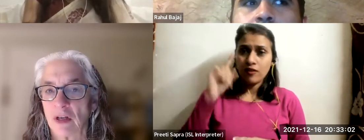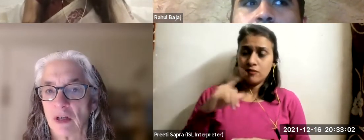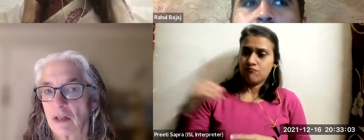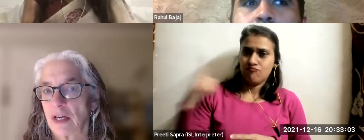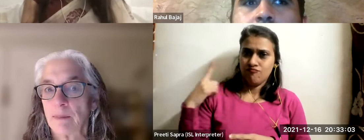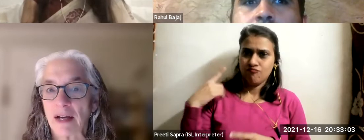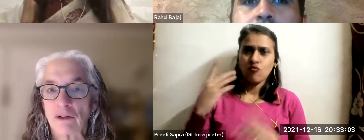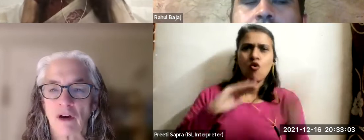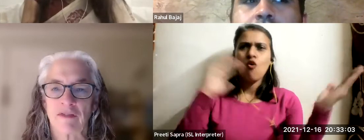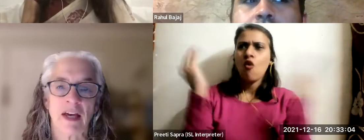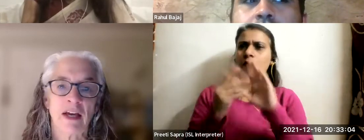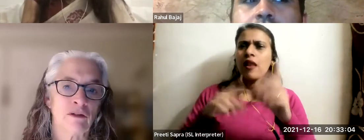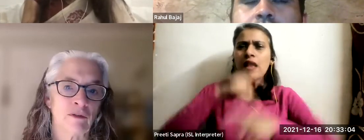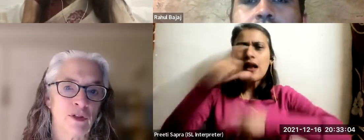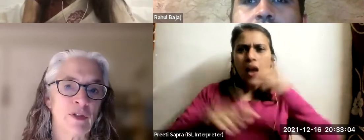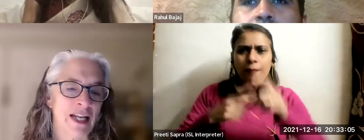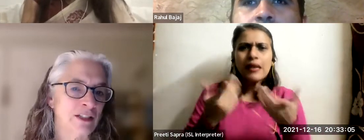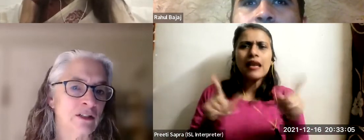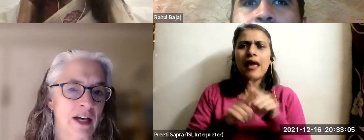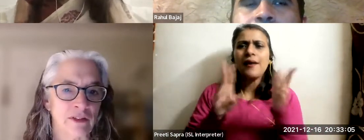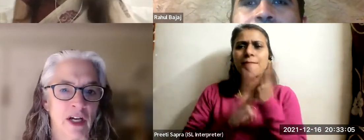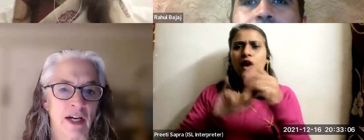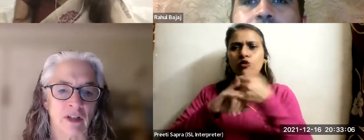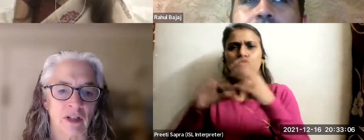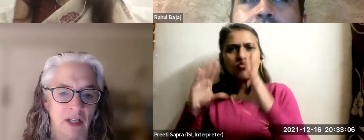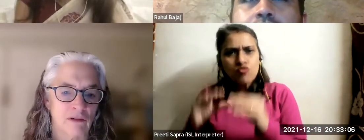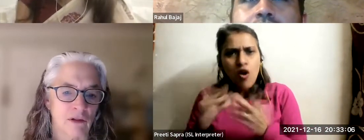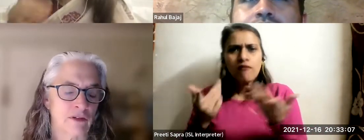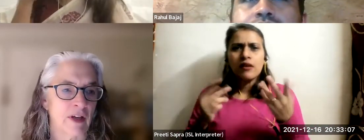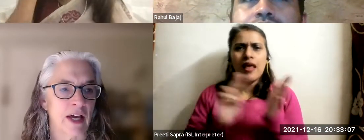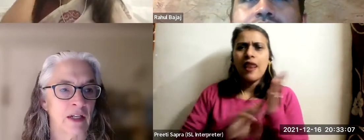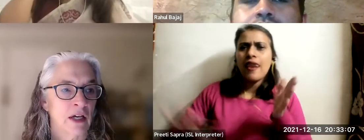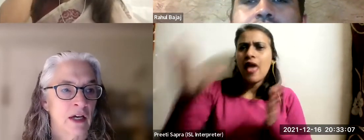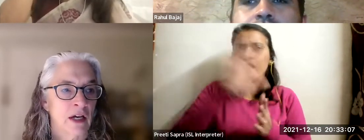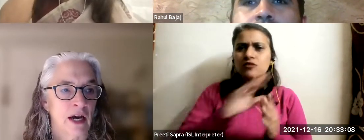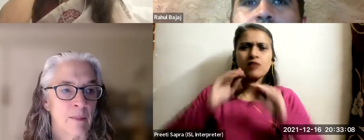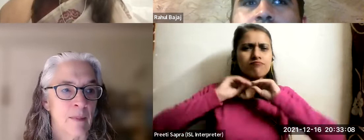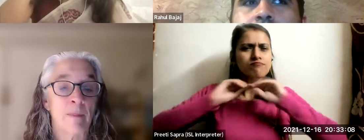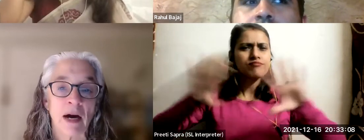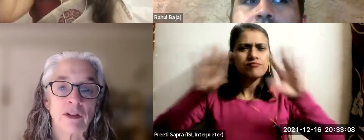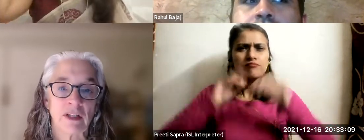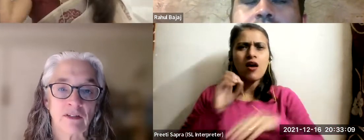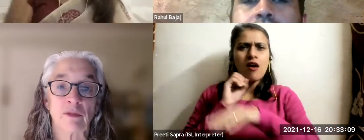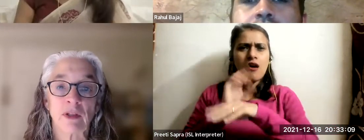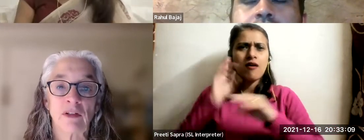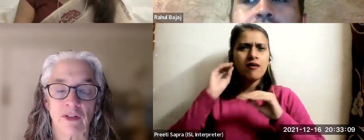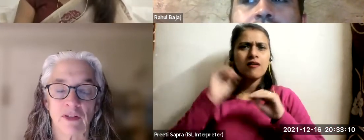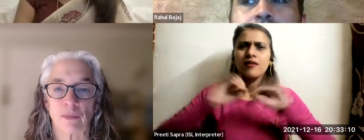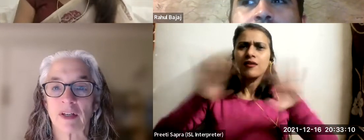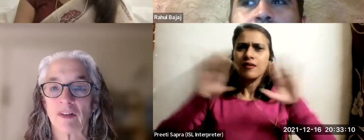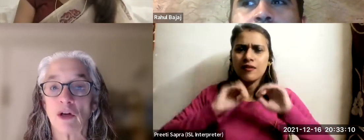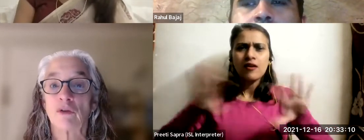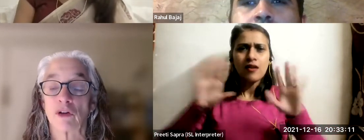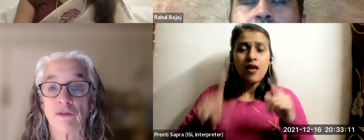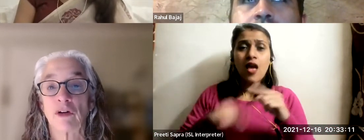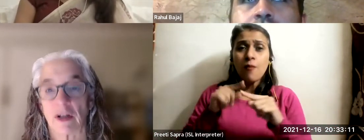companies like Microsoft, they are doing national advertising, like Raul said, about the accessibility features,